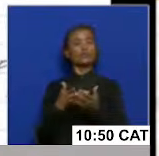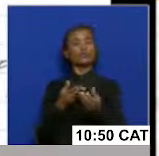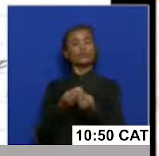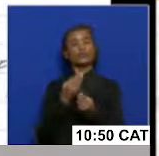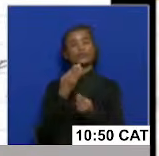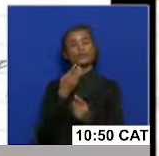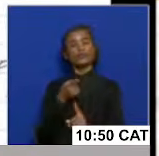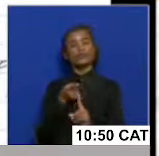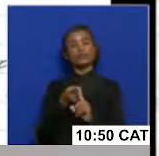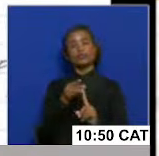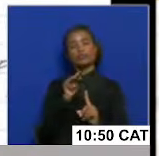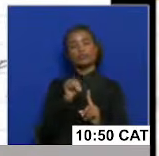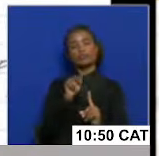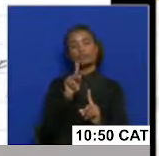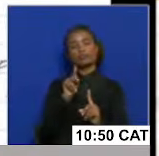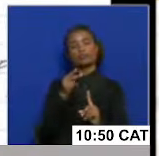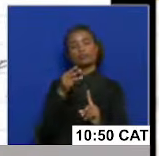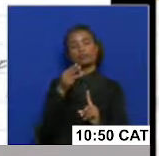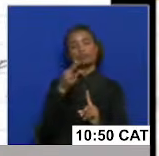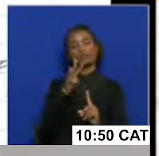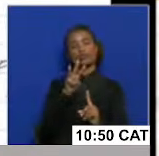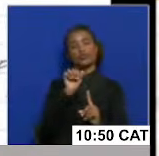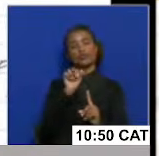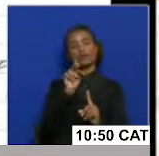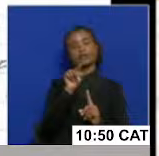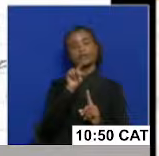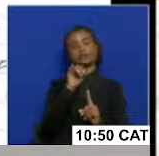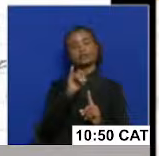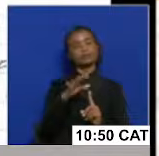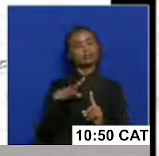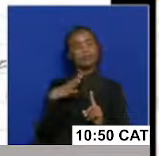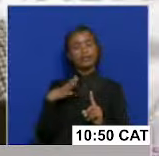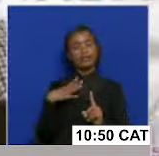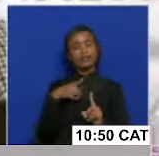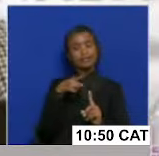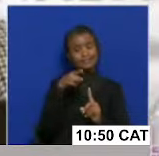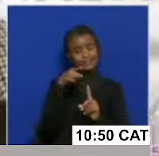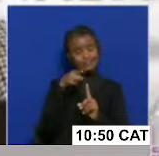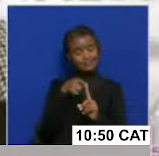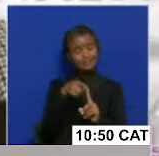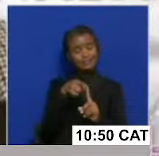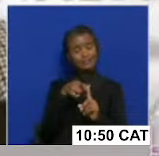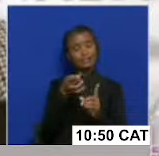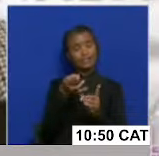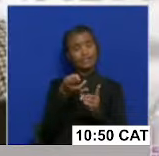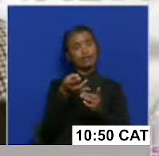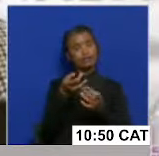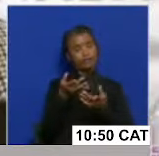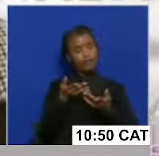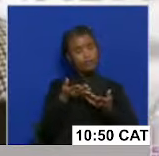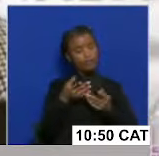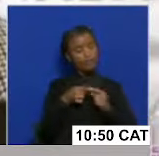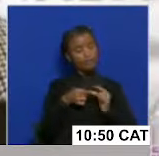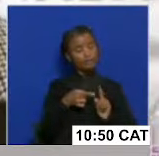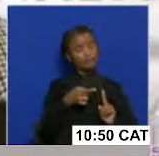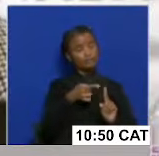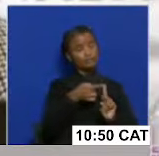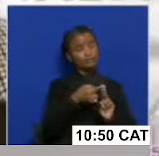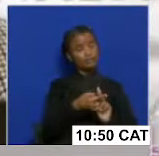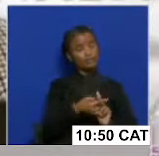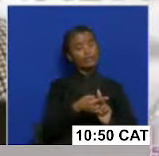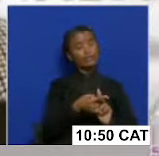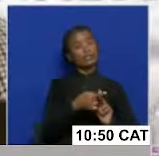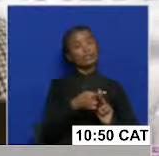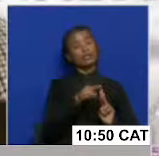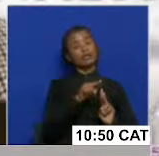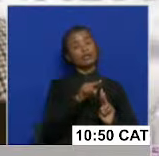me to the officers and the civilian on the same day in the morning.